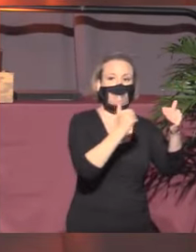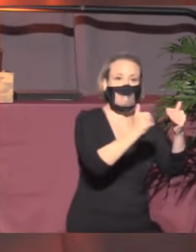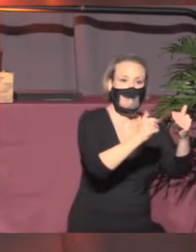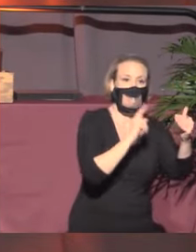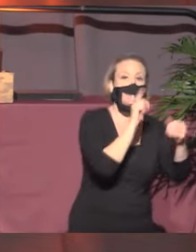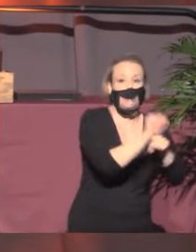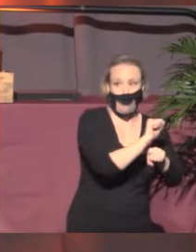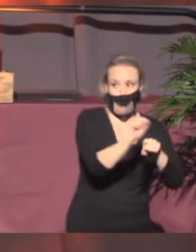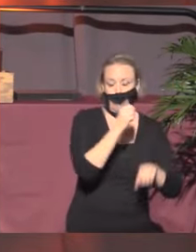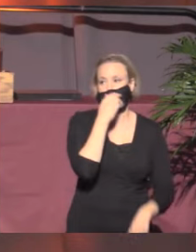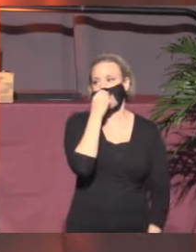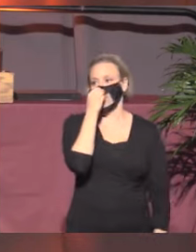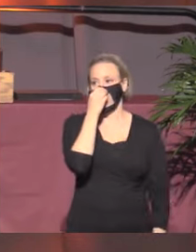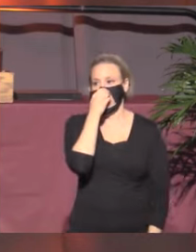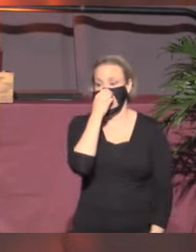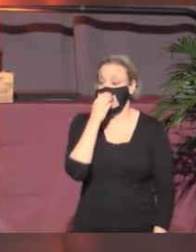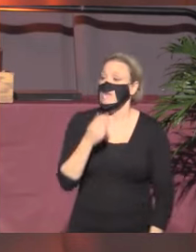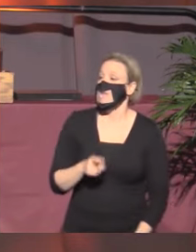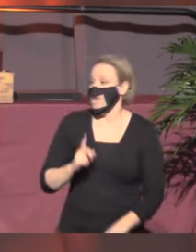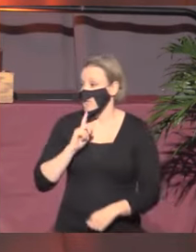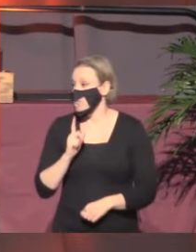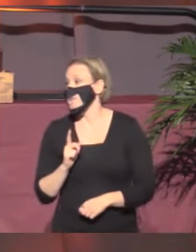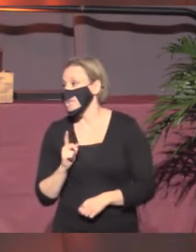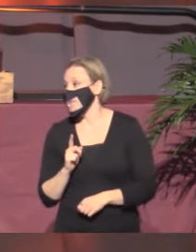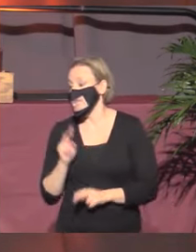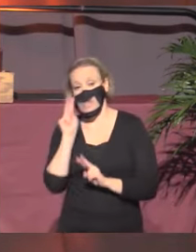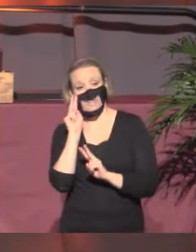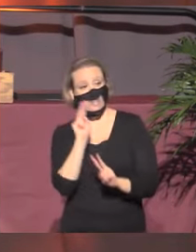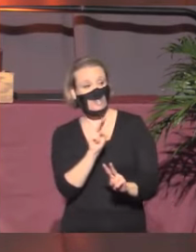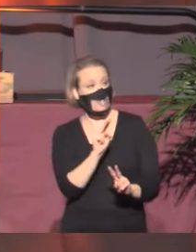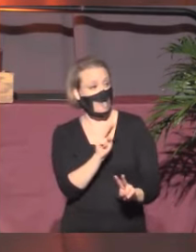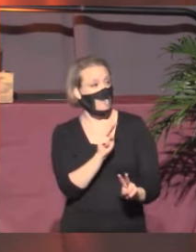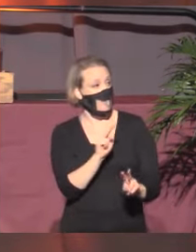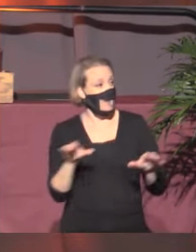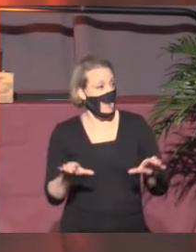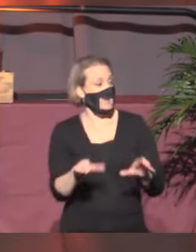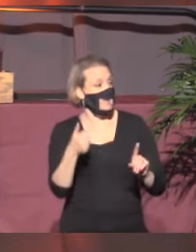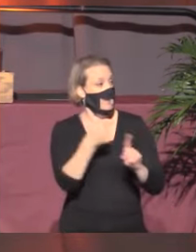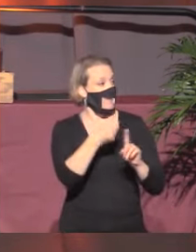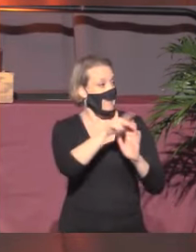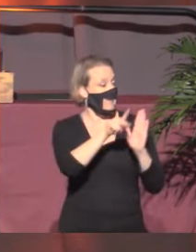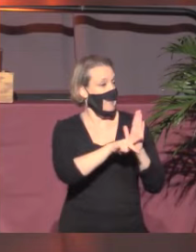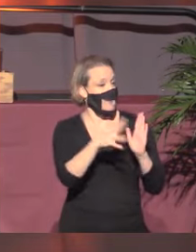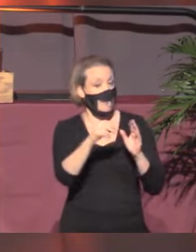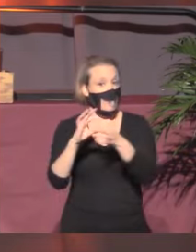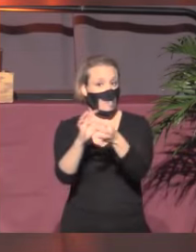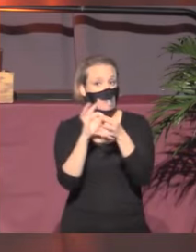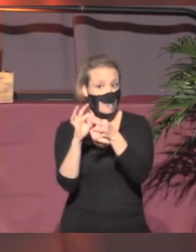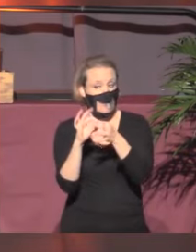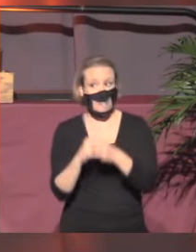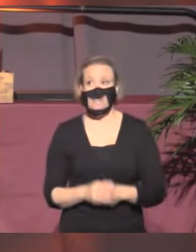consequently, observable actions that impact policy and relationships. Among you